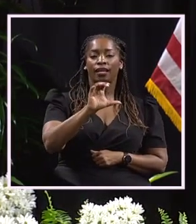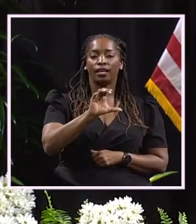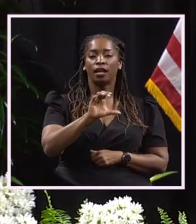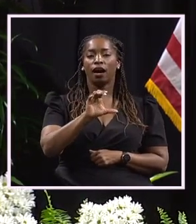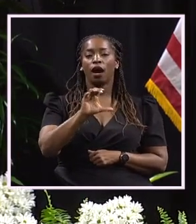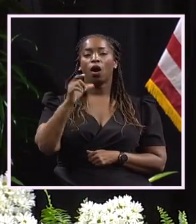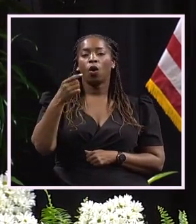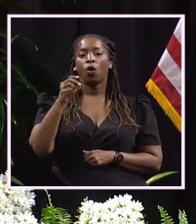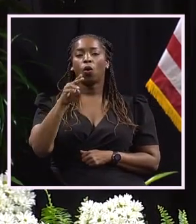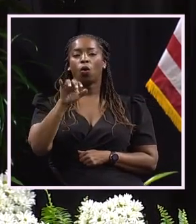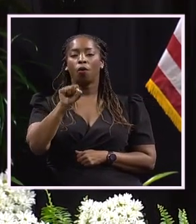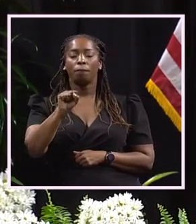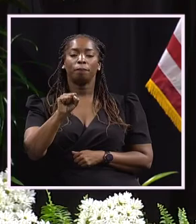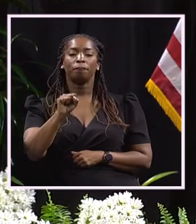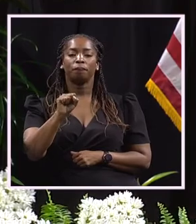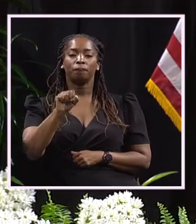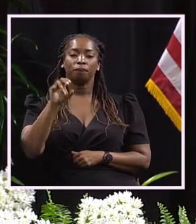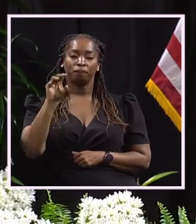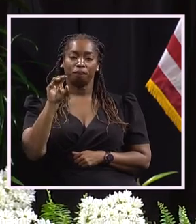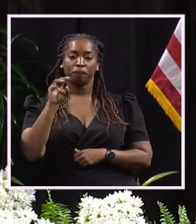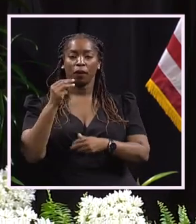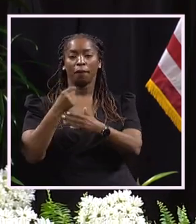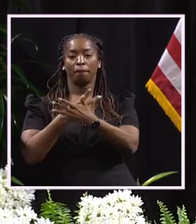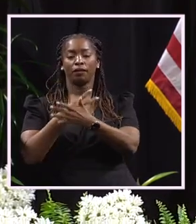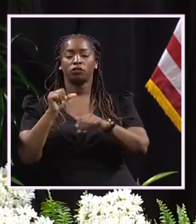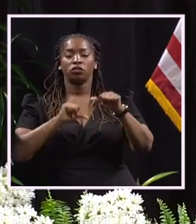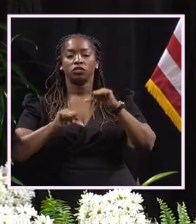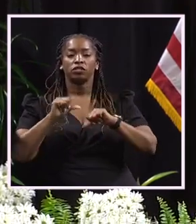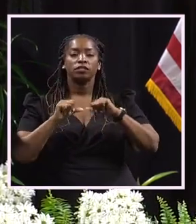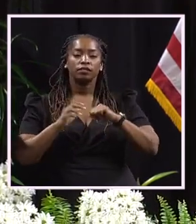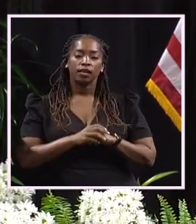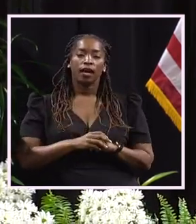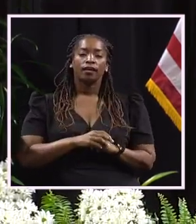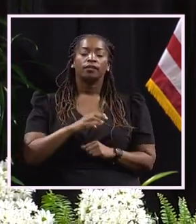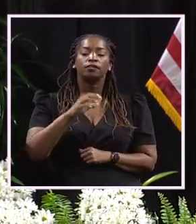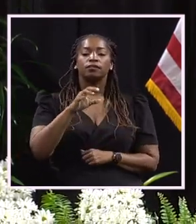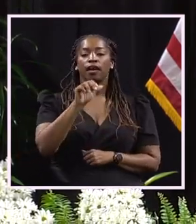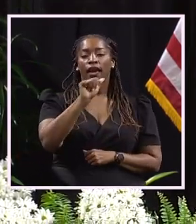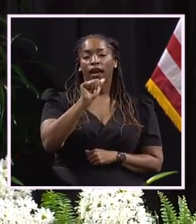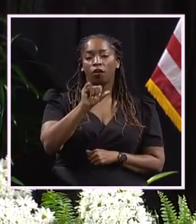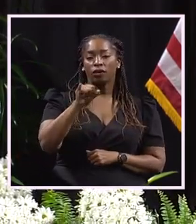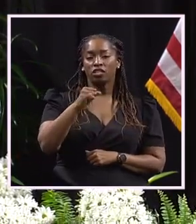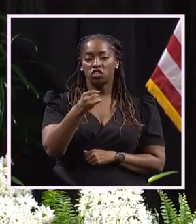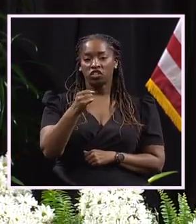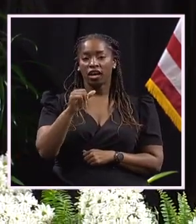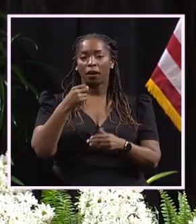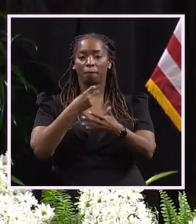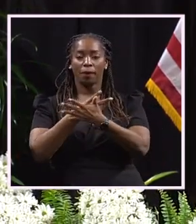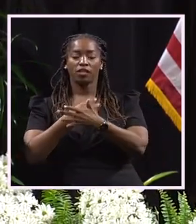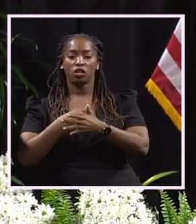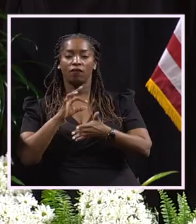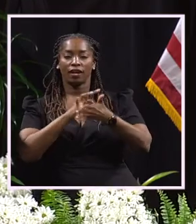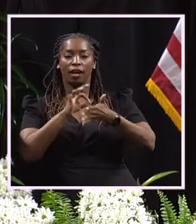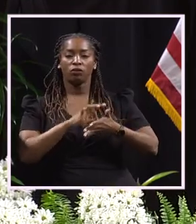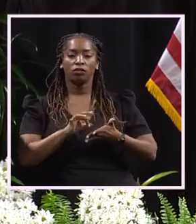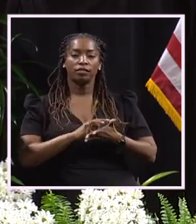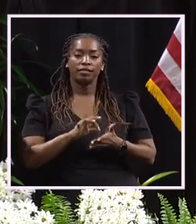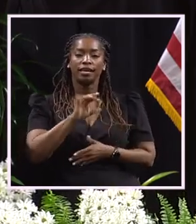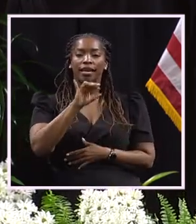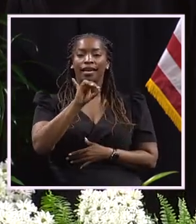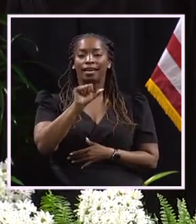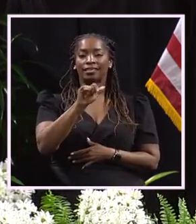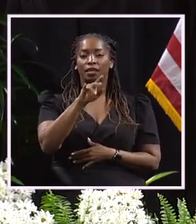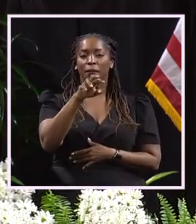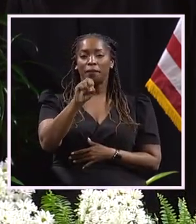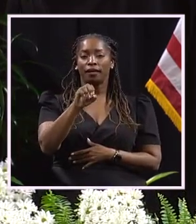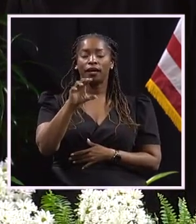Science, Aaron J. Galvan, Master of Accountancy, Isabella Victoria Camacho,